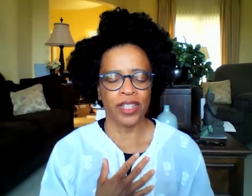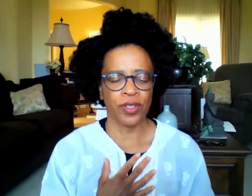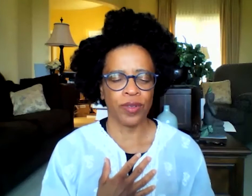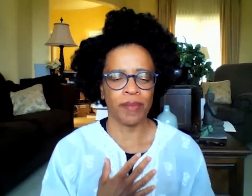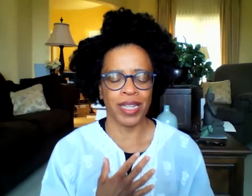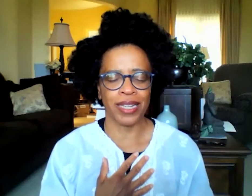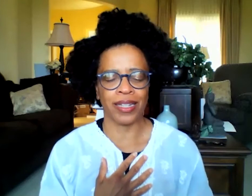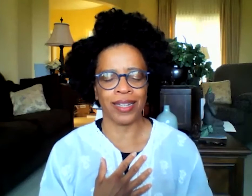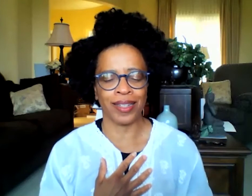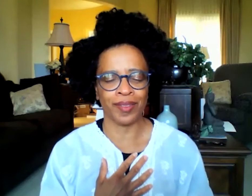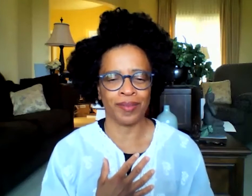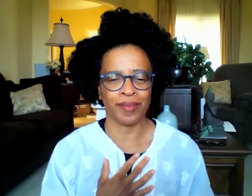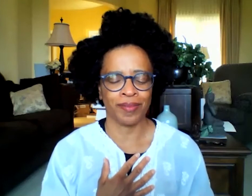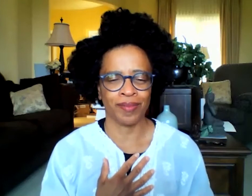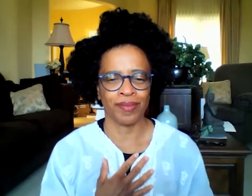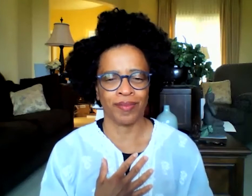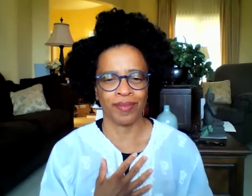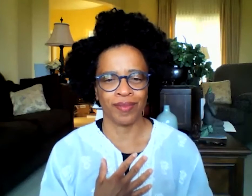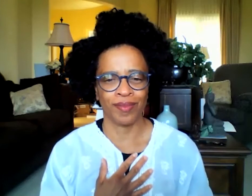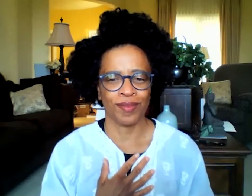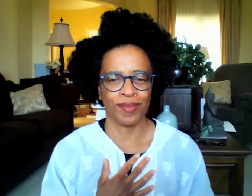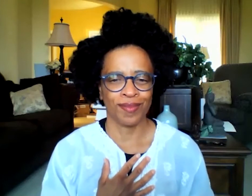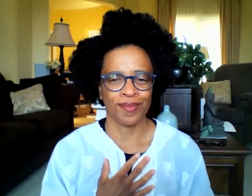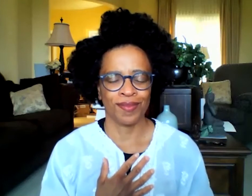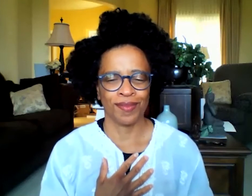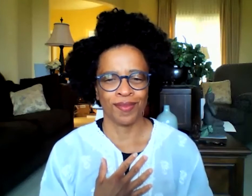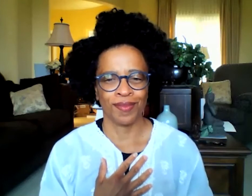because I too can begin again.